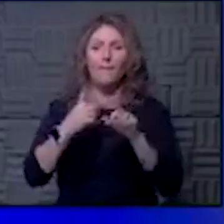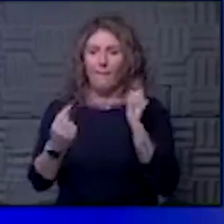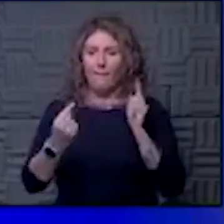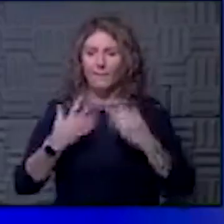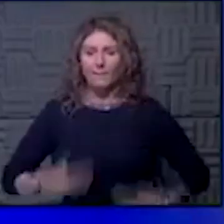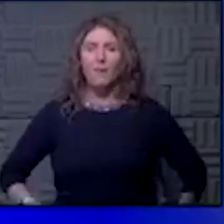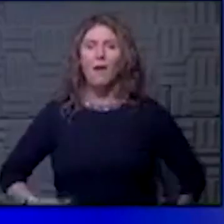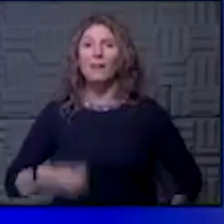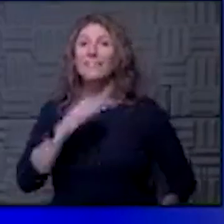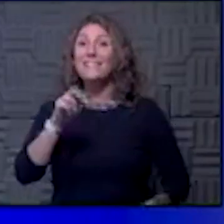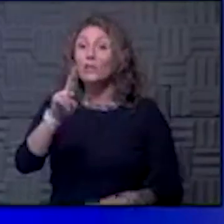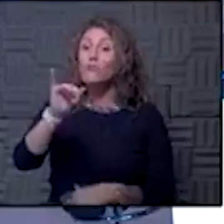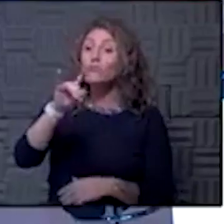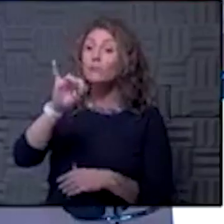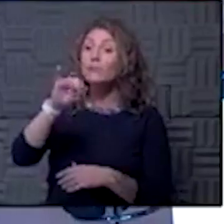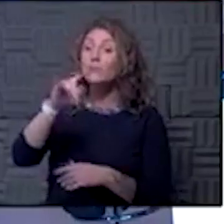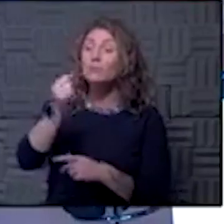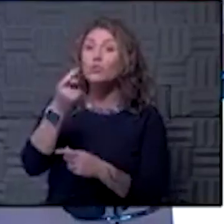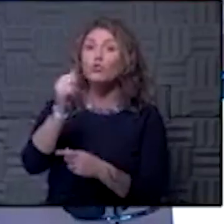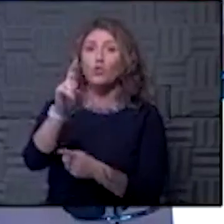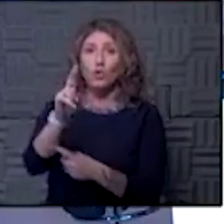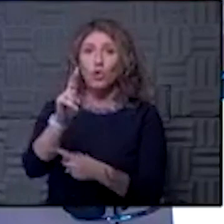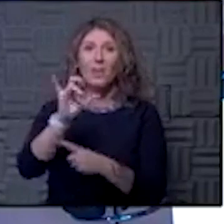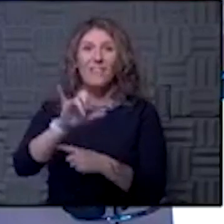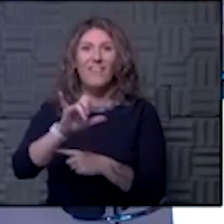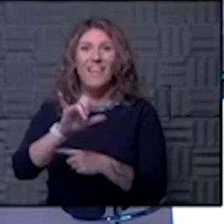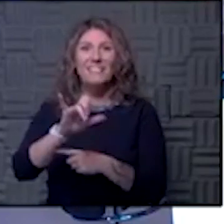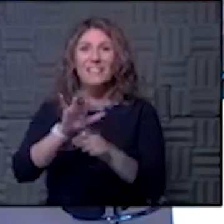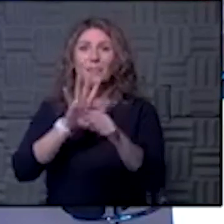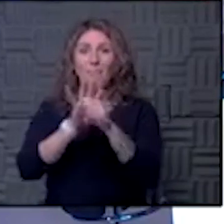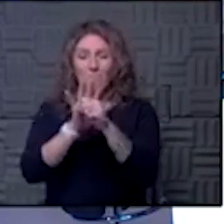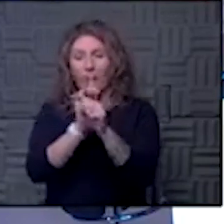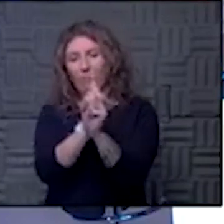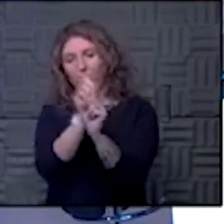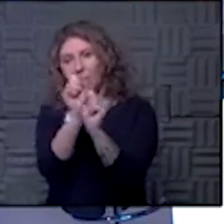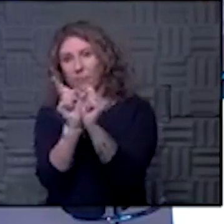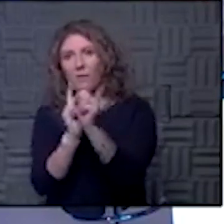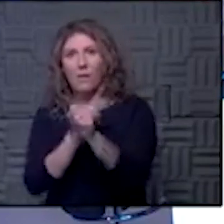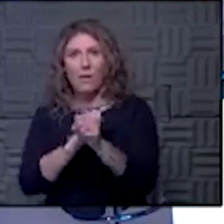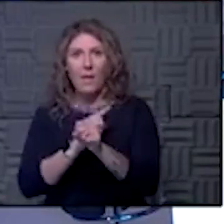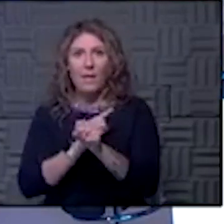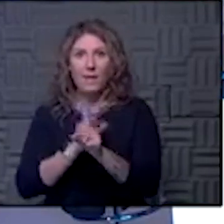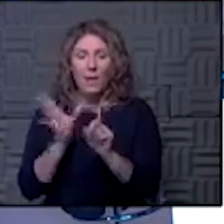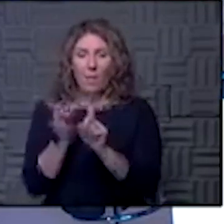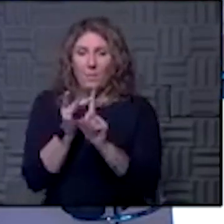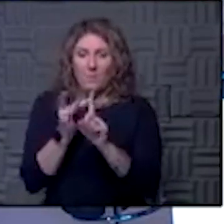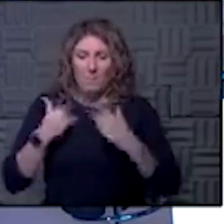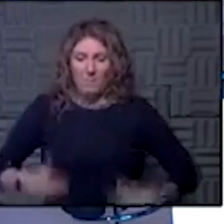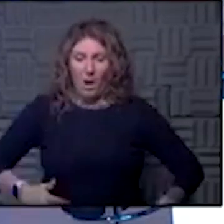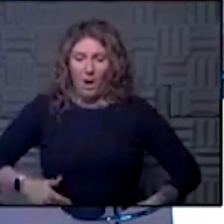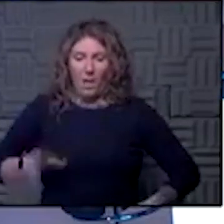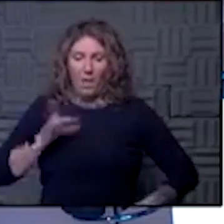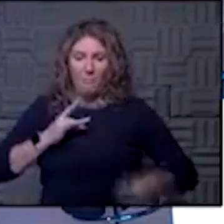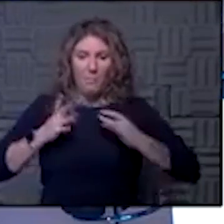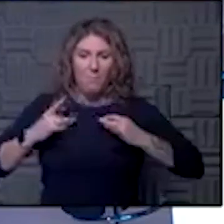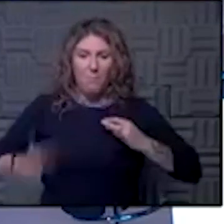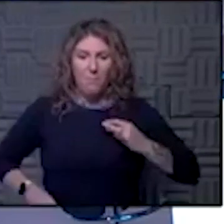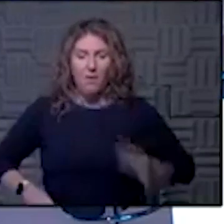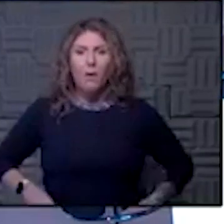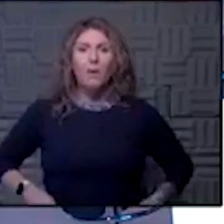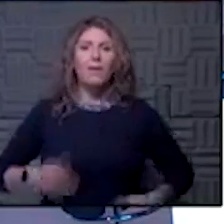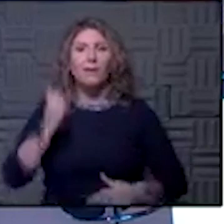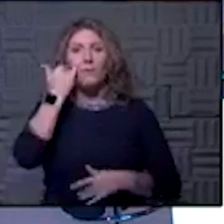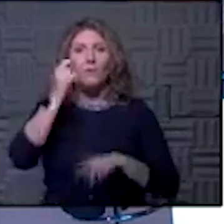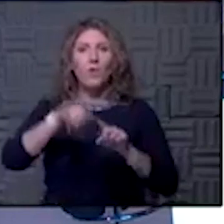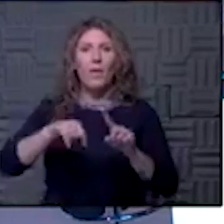just to say, the receptor binding domain is a part of the spike protein that is binding to your body and helps open the door, if you will. Yeah, and if you can't bind to